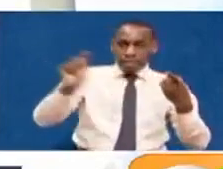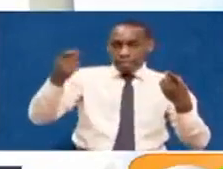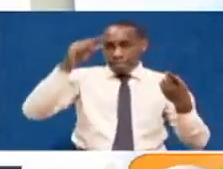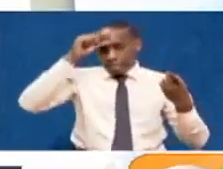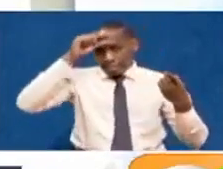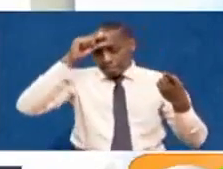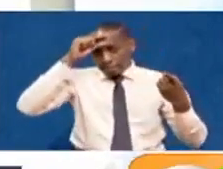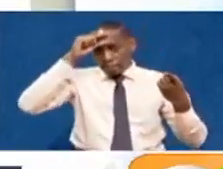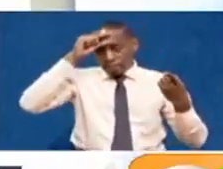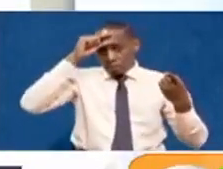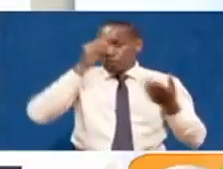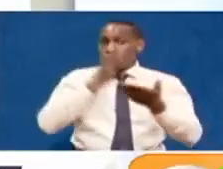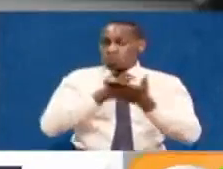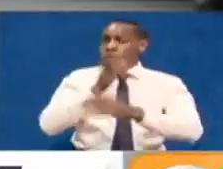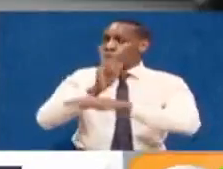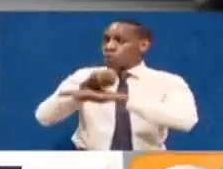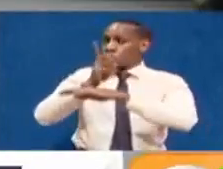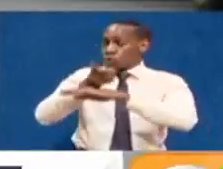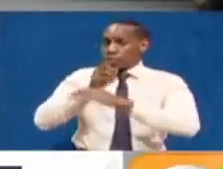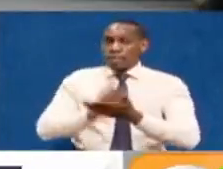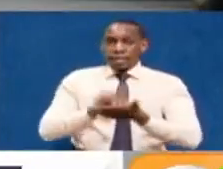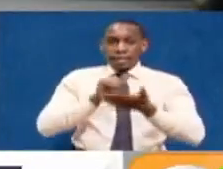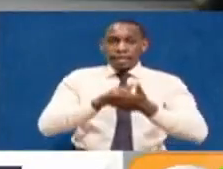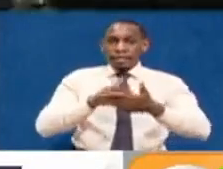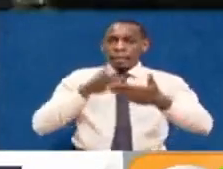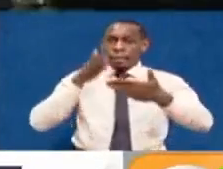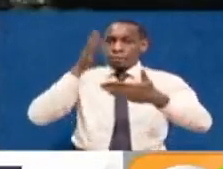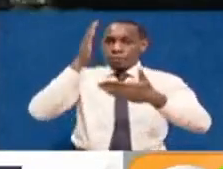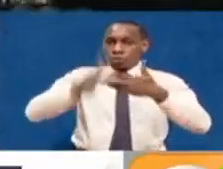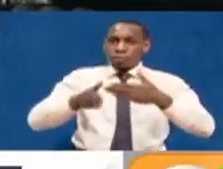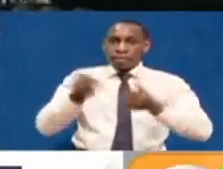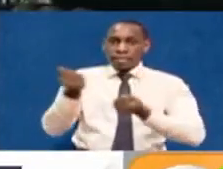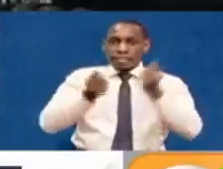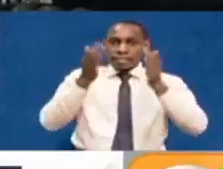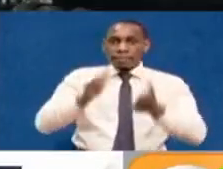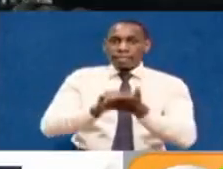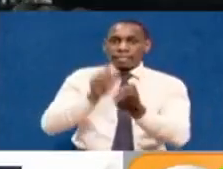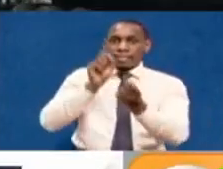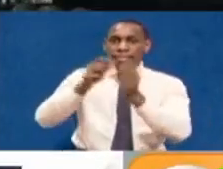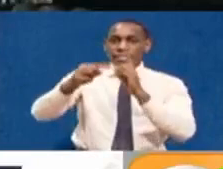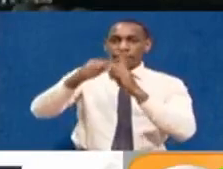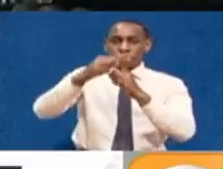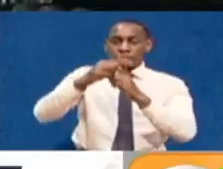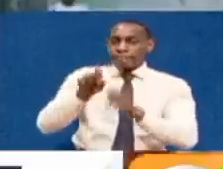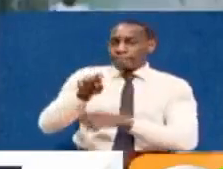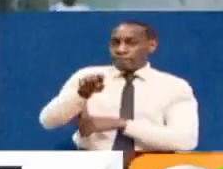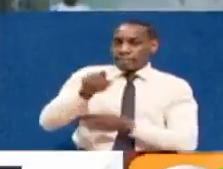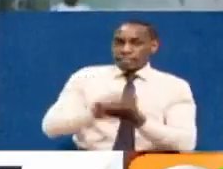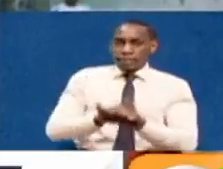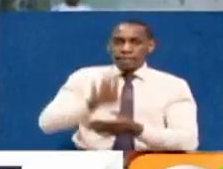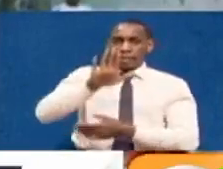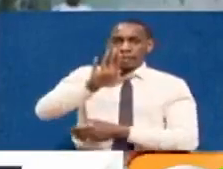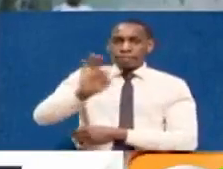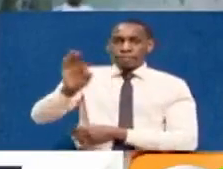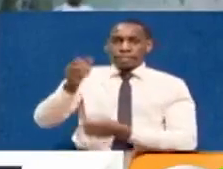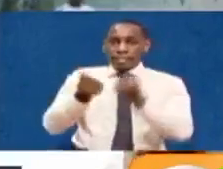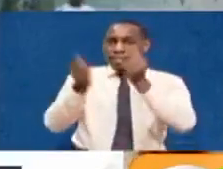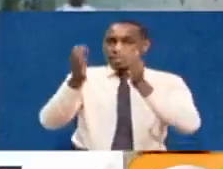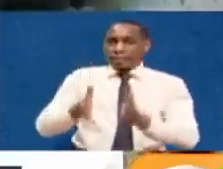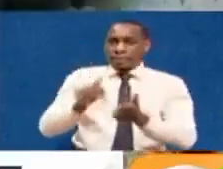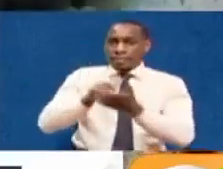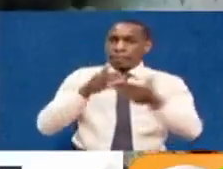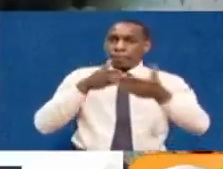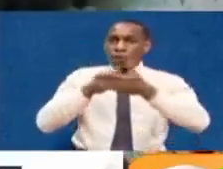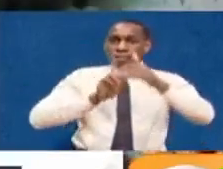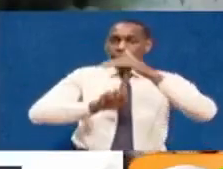Kenyan government made good its threat to block any truck drivers who test positive for the virus. 53 of them